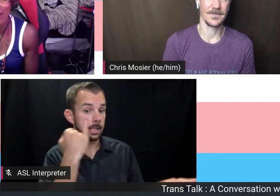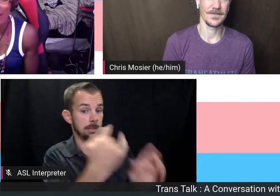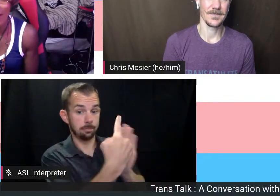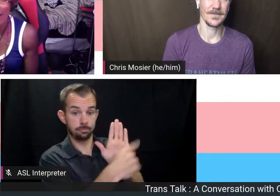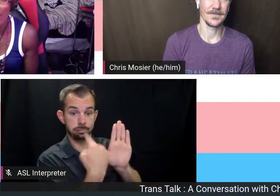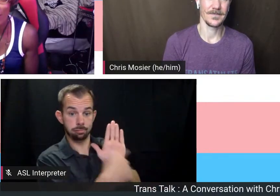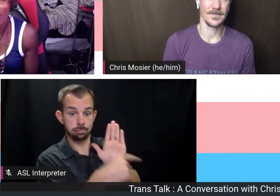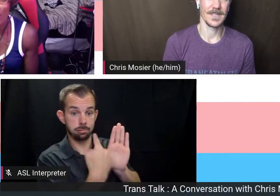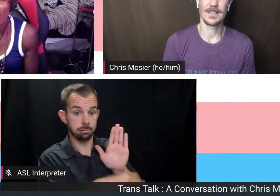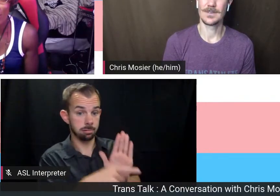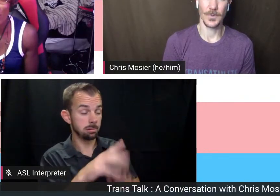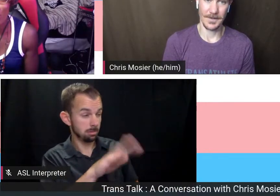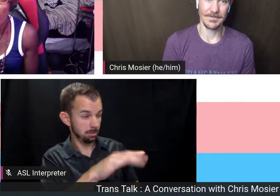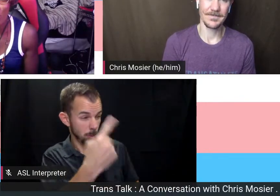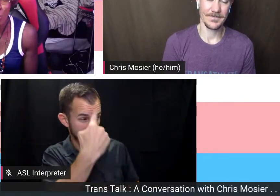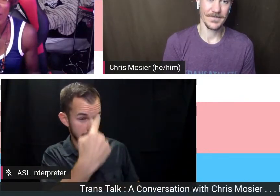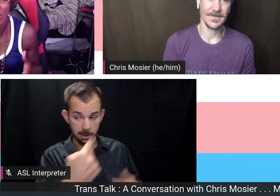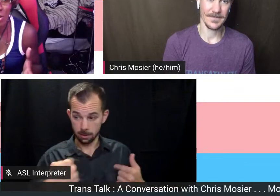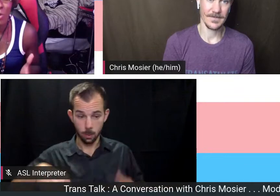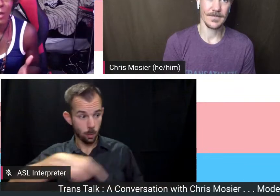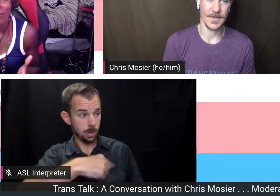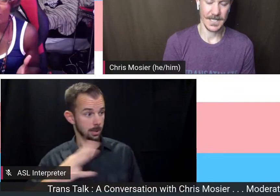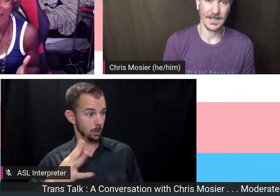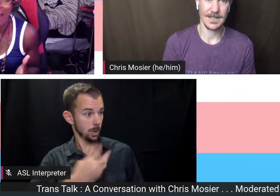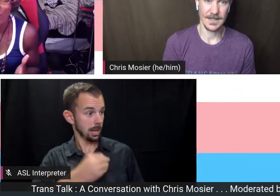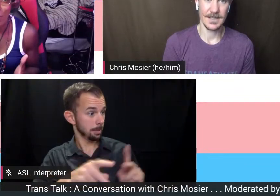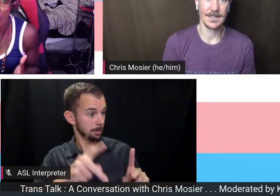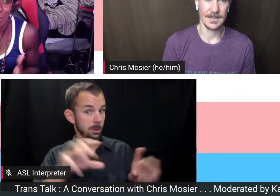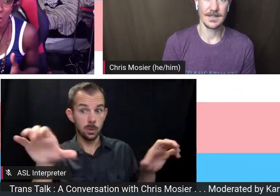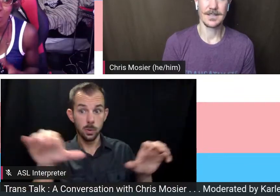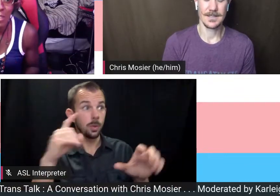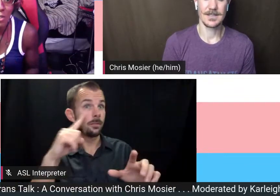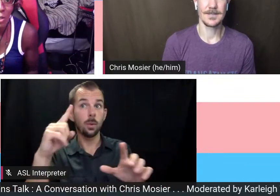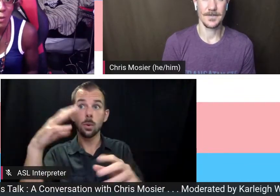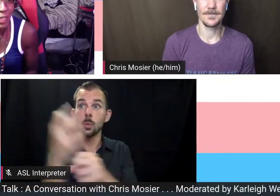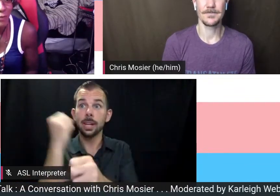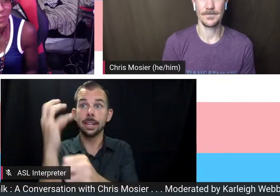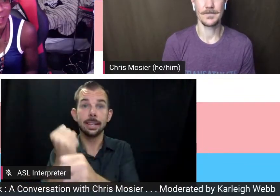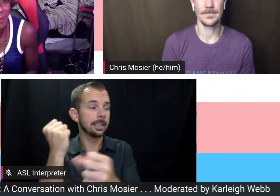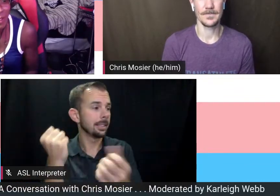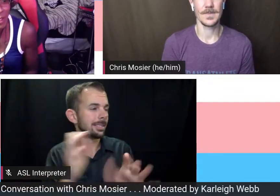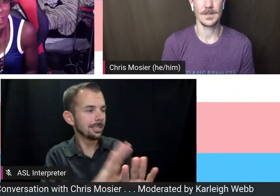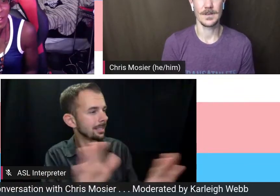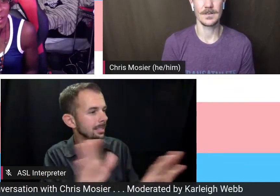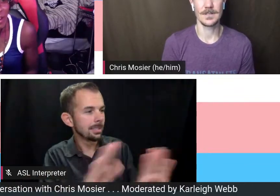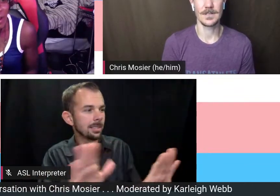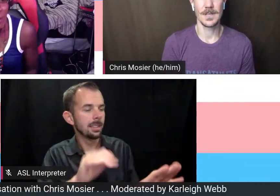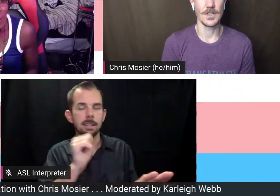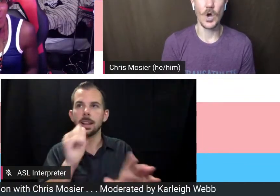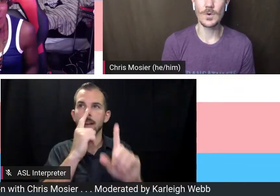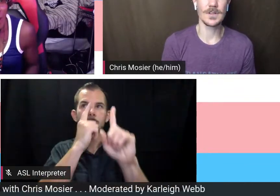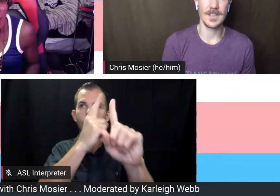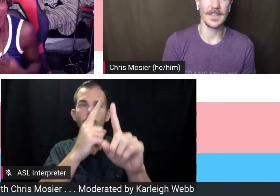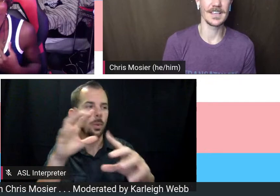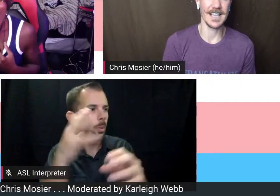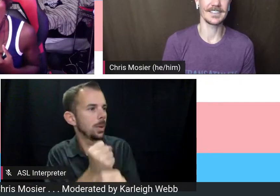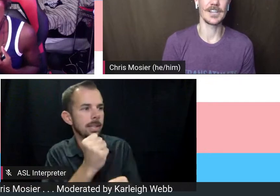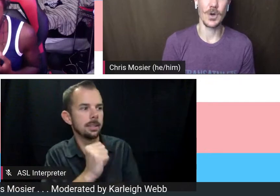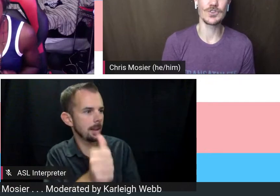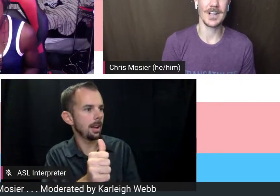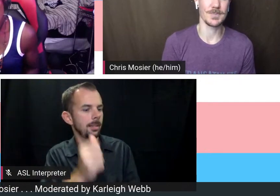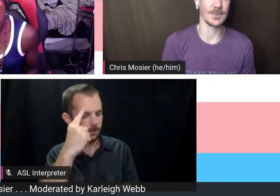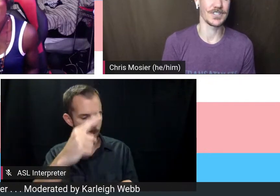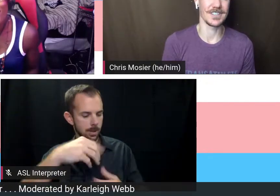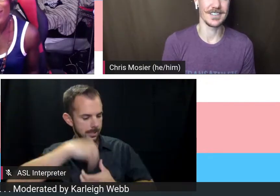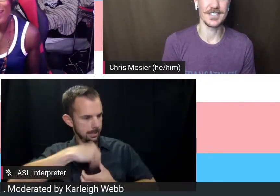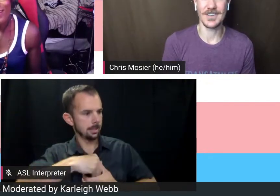and win a 10K? Right. Do we do it for that? No one's doing it for that. Yeah. But exactly.